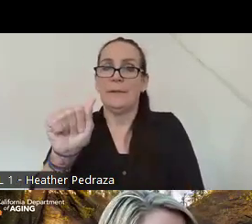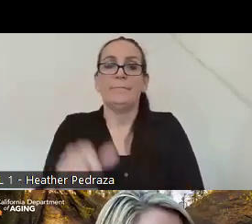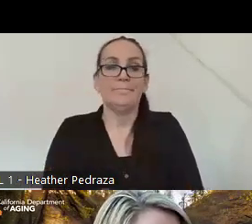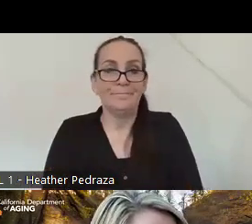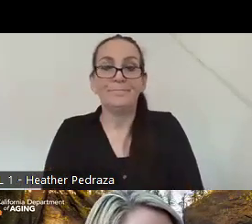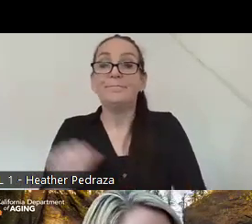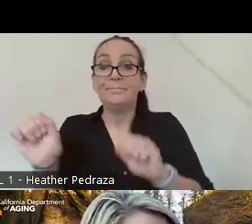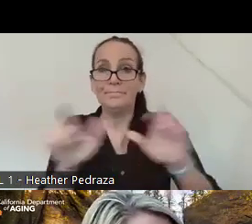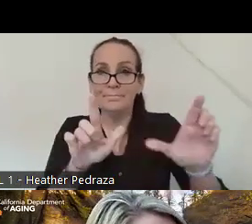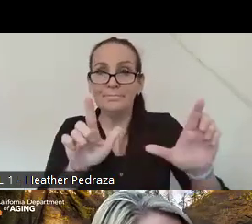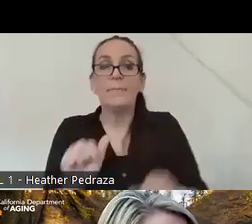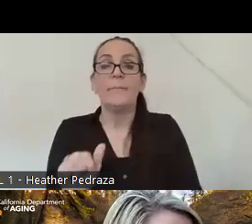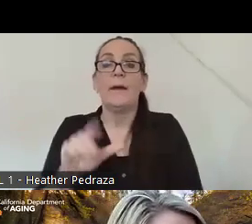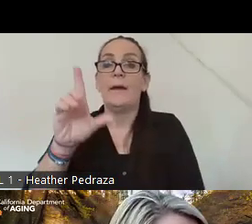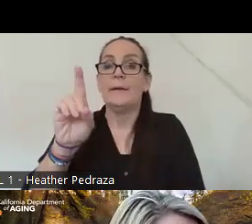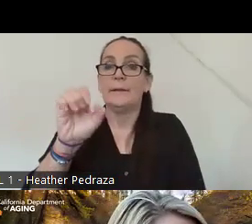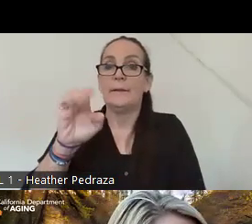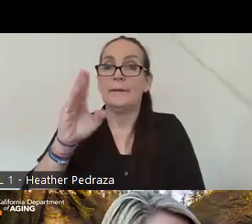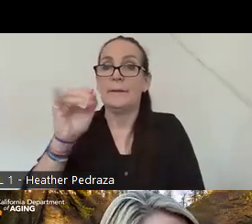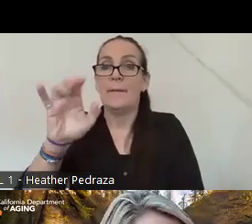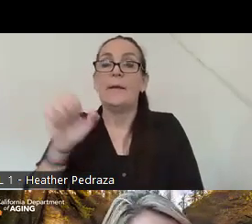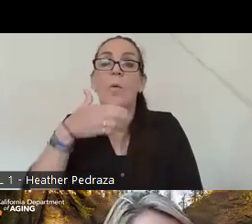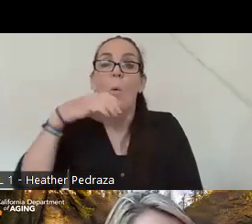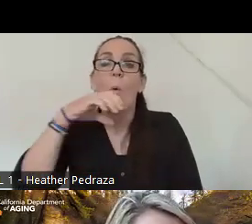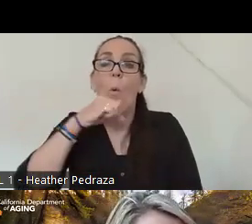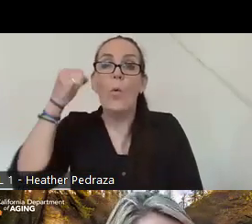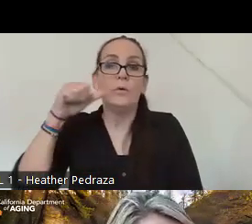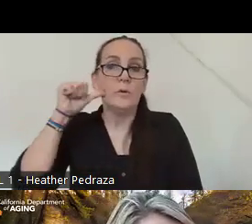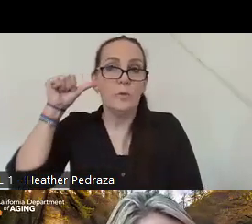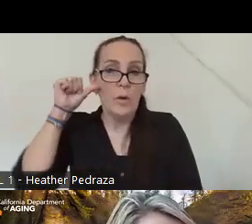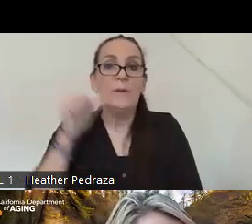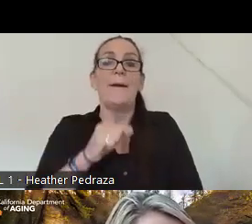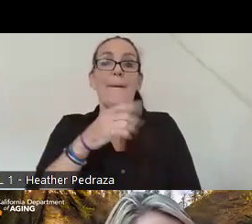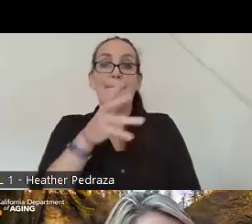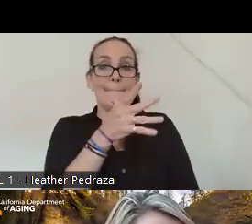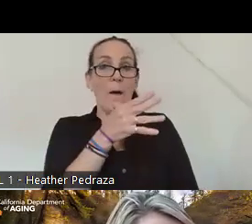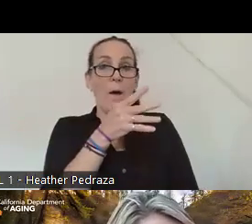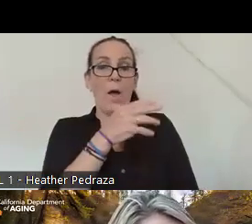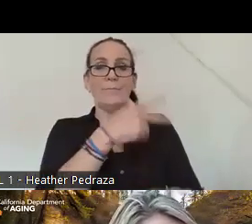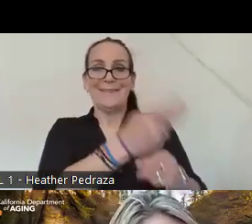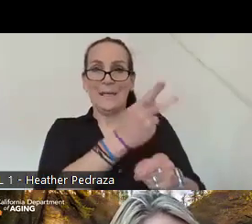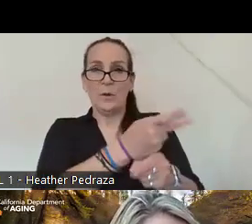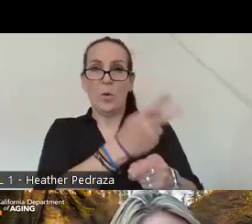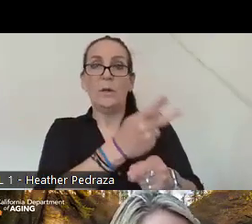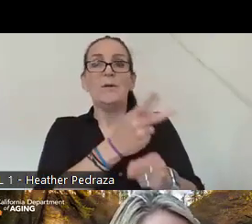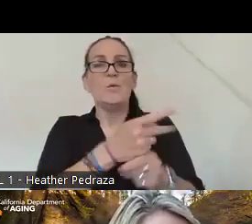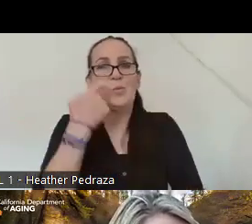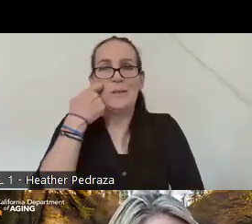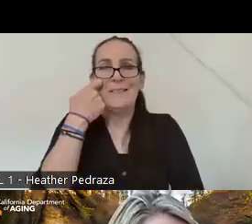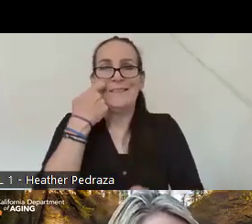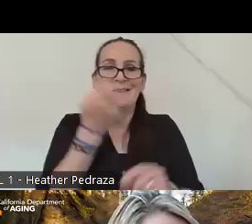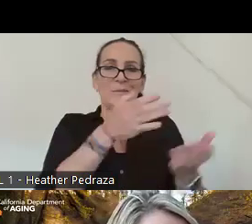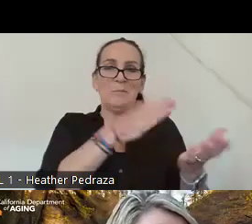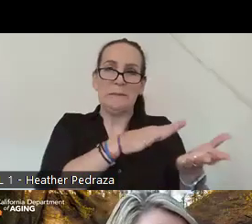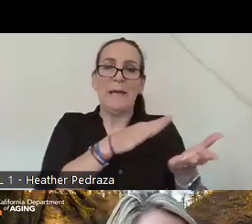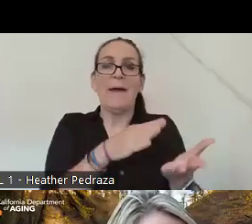Debbie is an older adult who also has been a caregiver to her mother, who recently passed away from